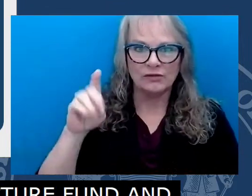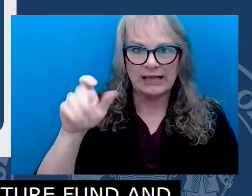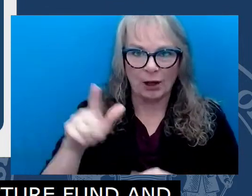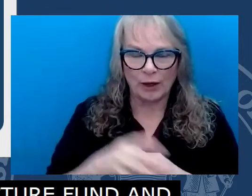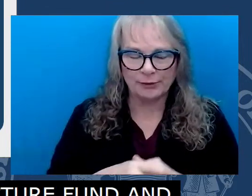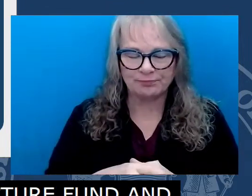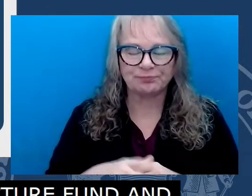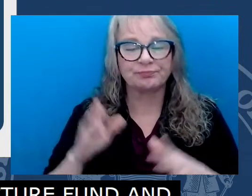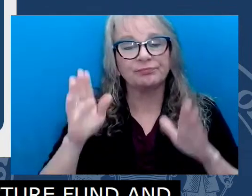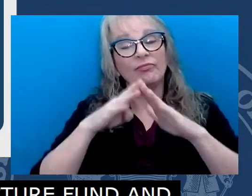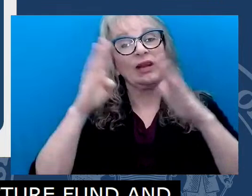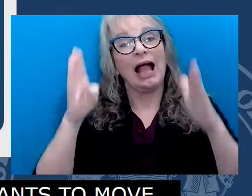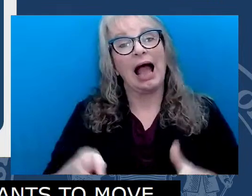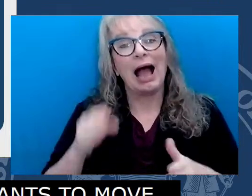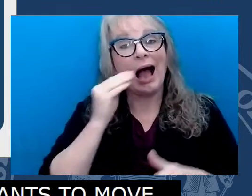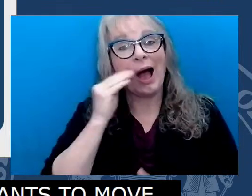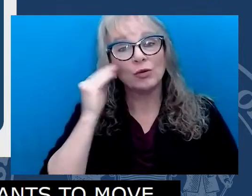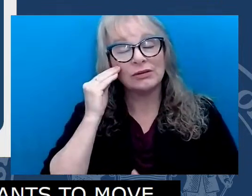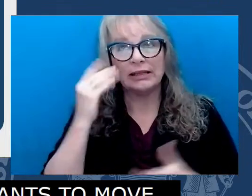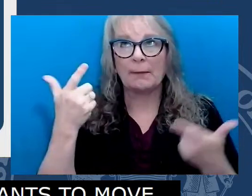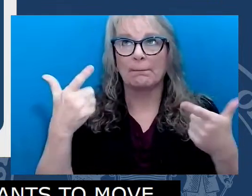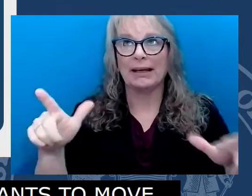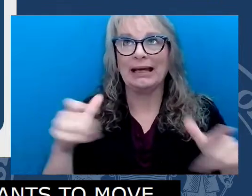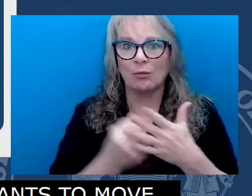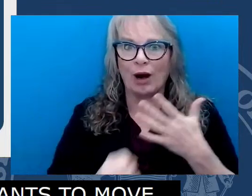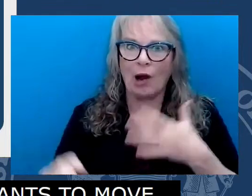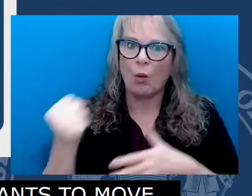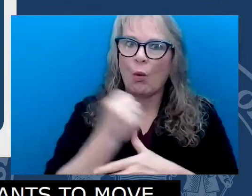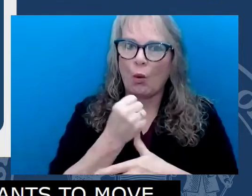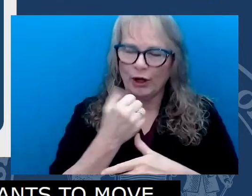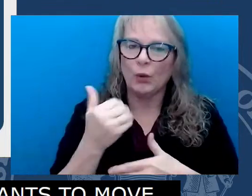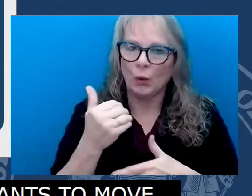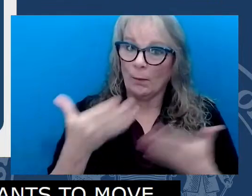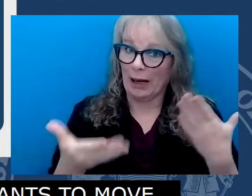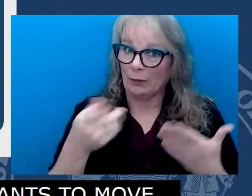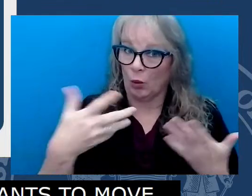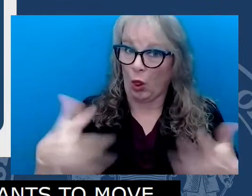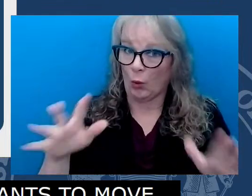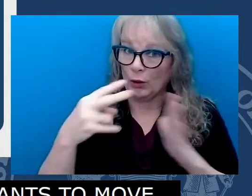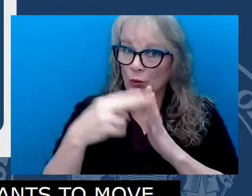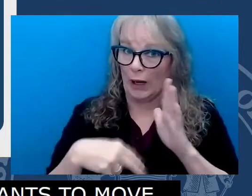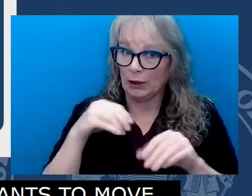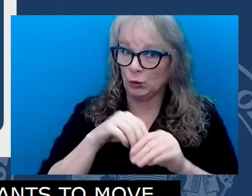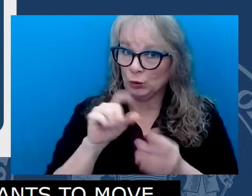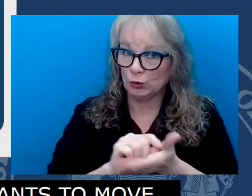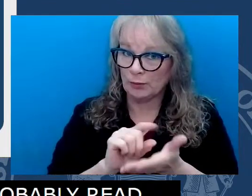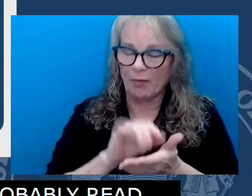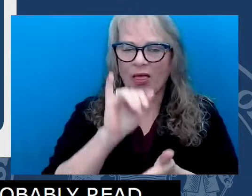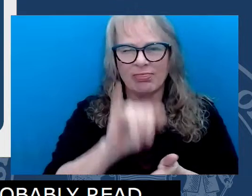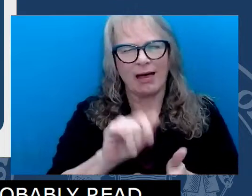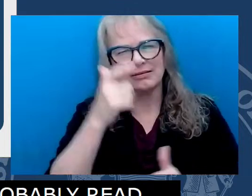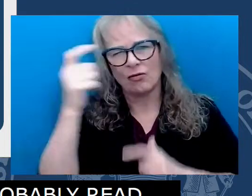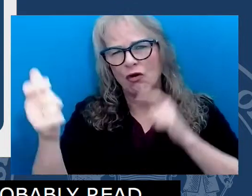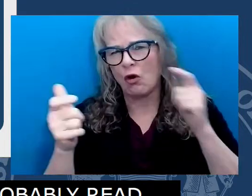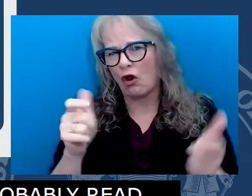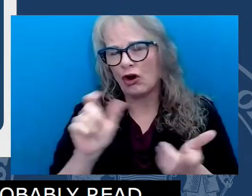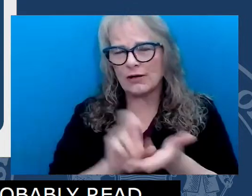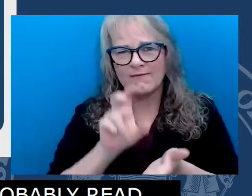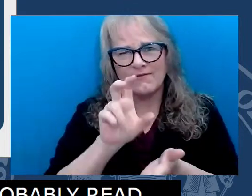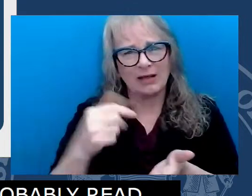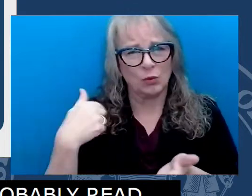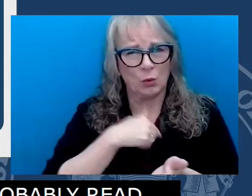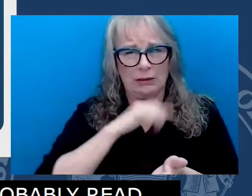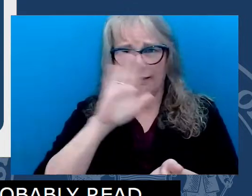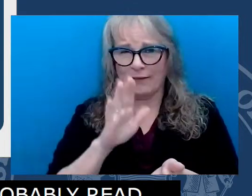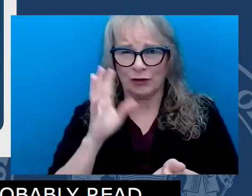priority. You probably read about this in the paper. This is the largest investment that we've ever had in housing in the